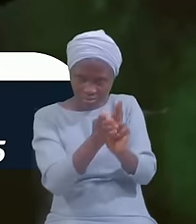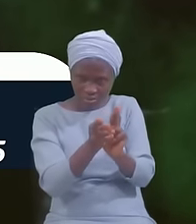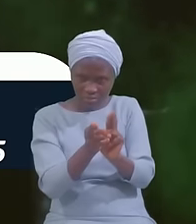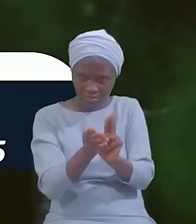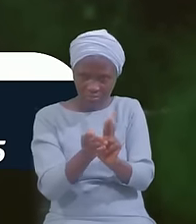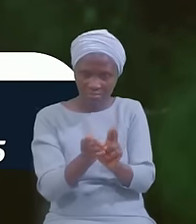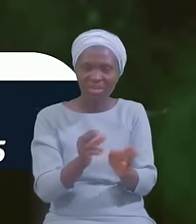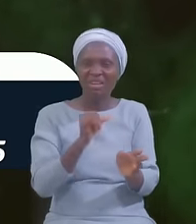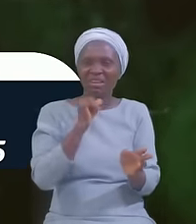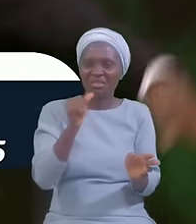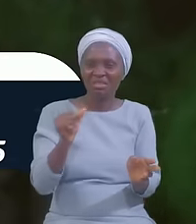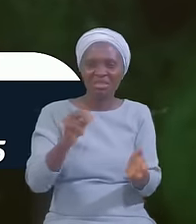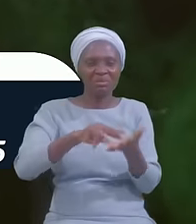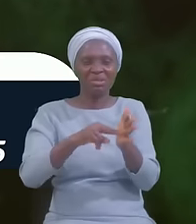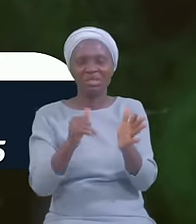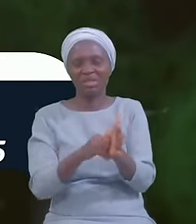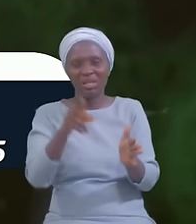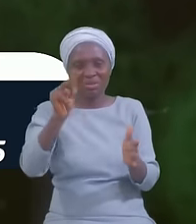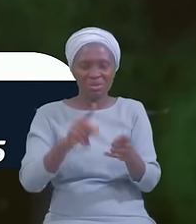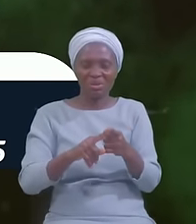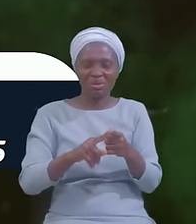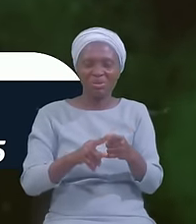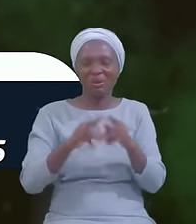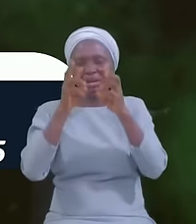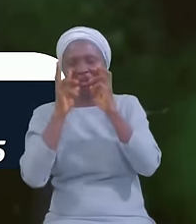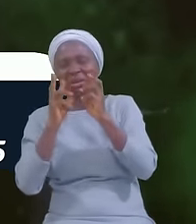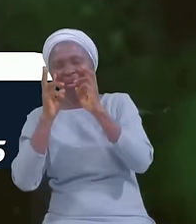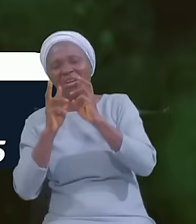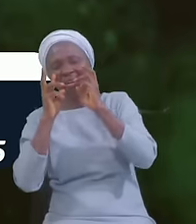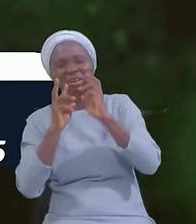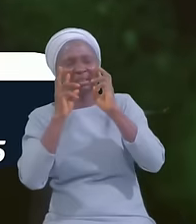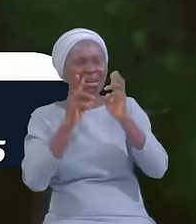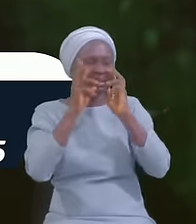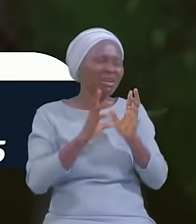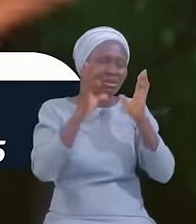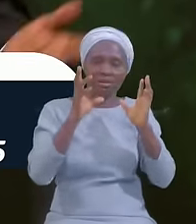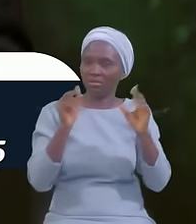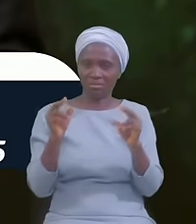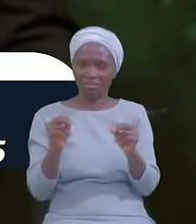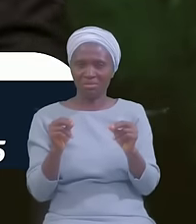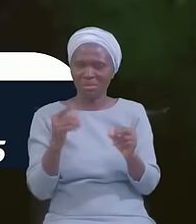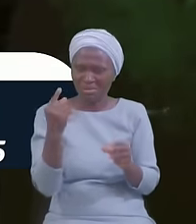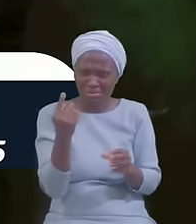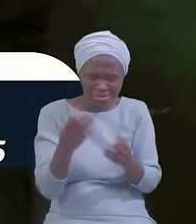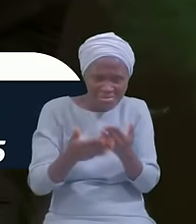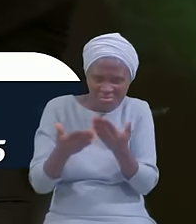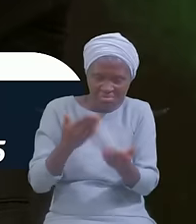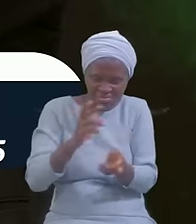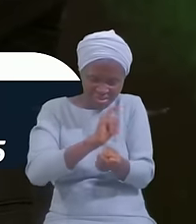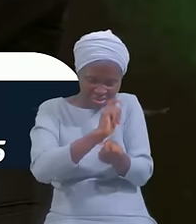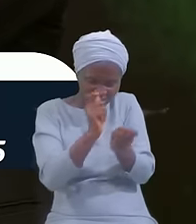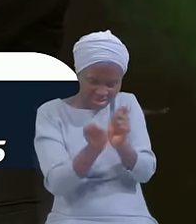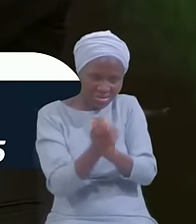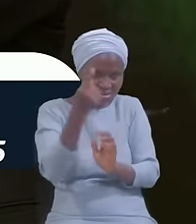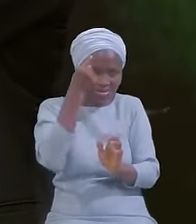to cry and cry and cry. That's not repentance. Just to change your mind. Just turn around. You've been looking at